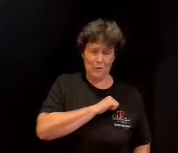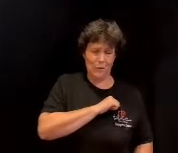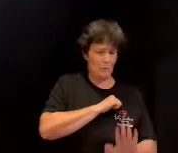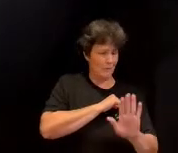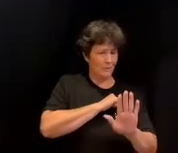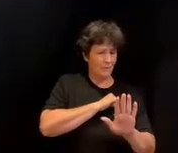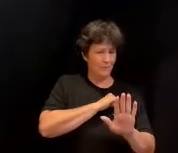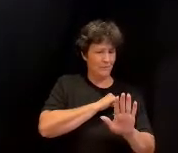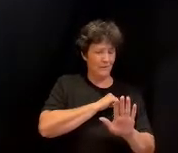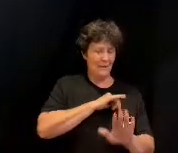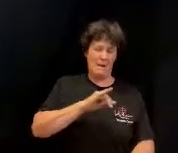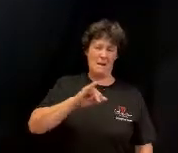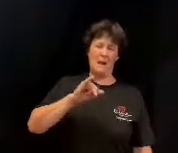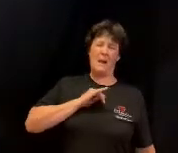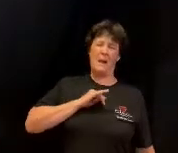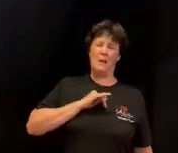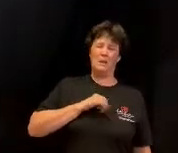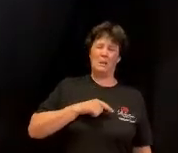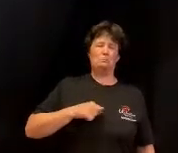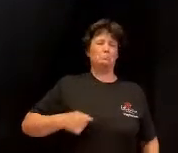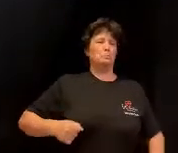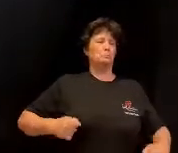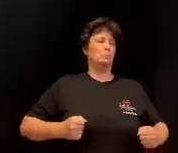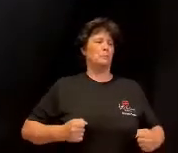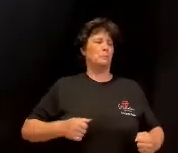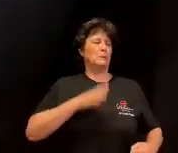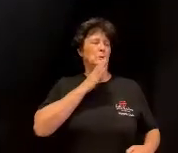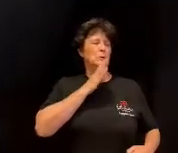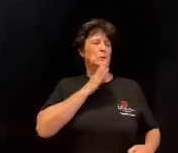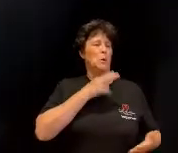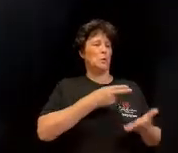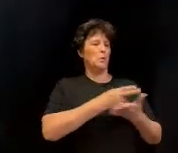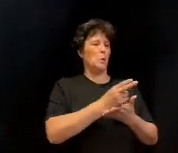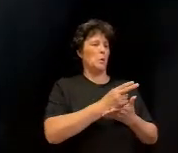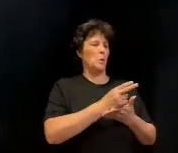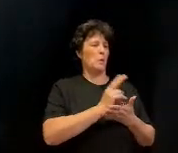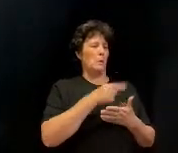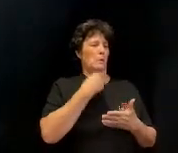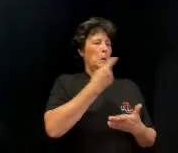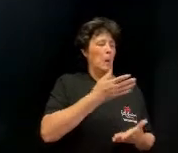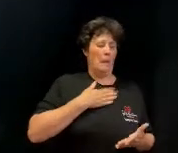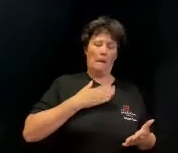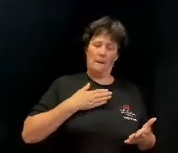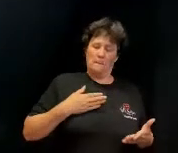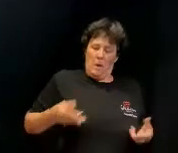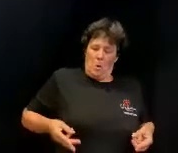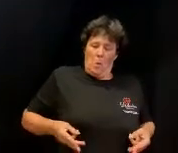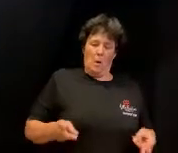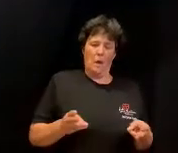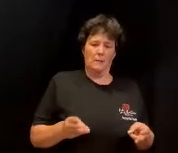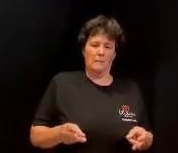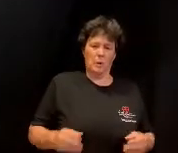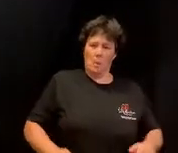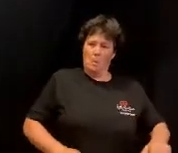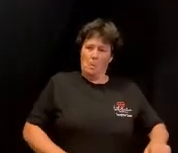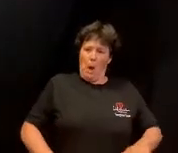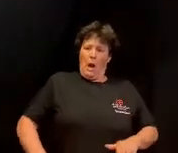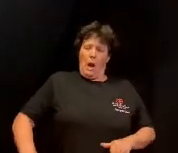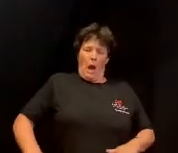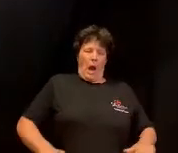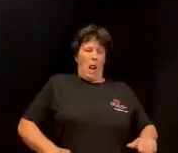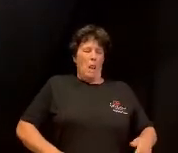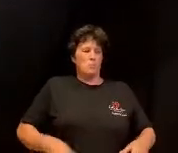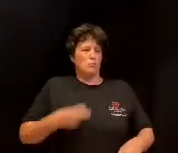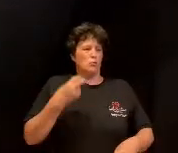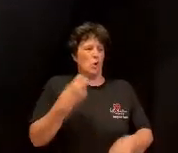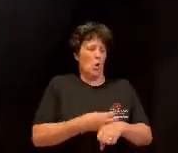Well, I'm just a speaker of truth, or I'll just tell people like it is. That's why, you come across as brash, and you come across as hard, and you come